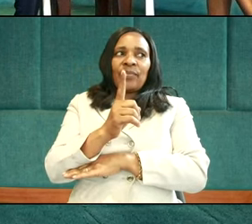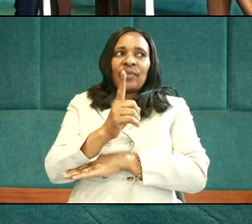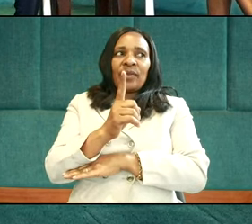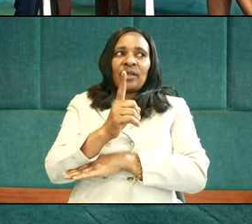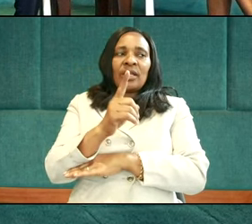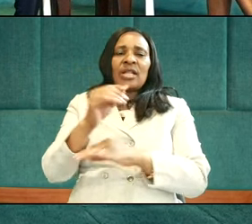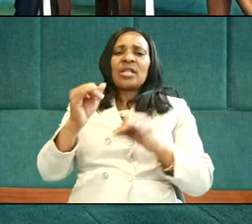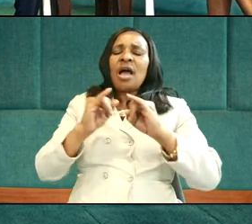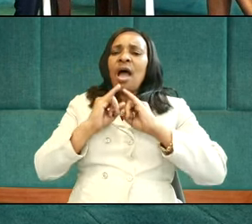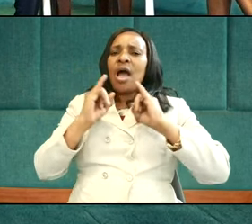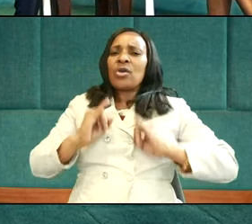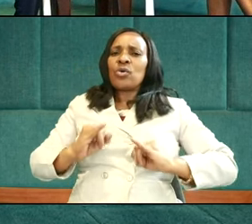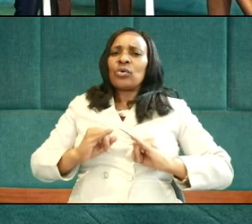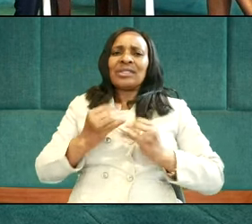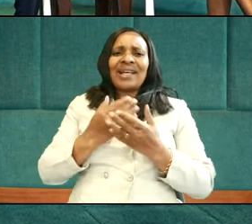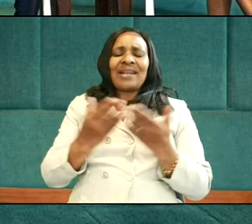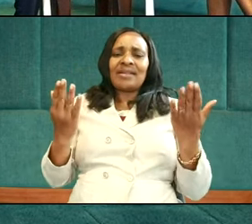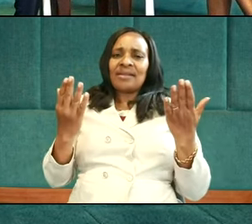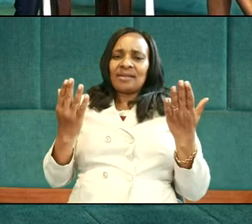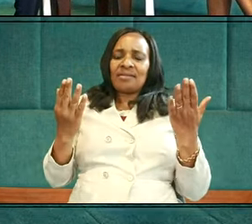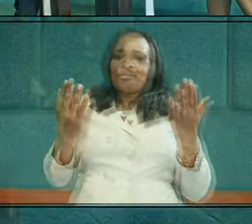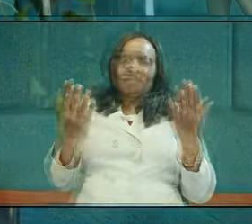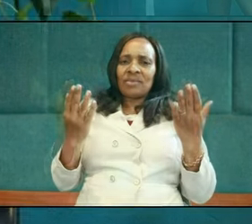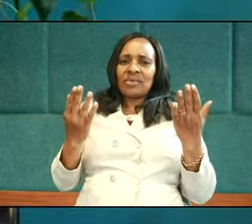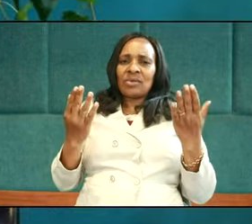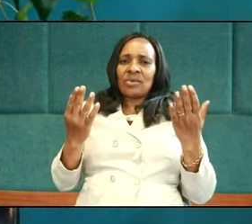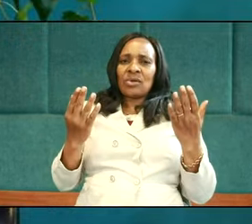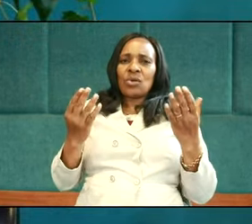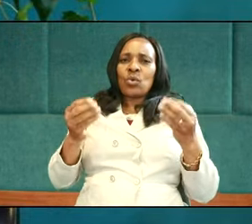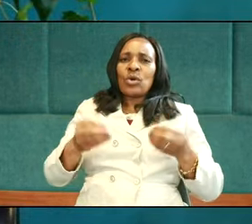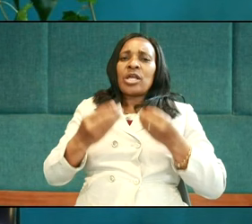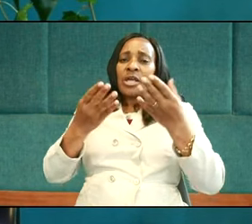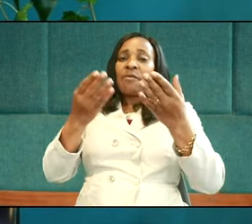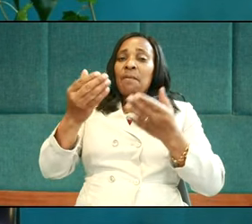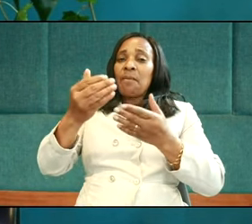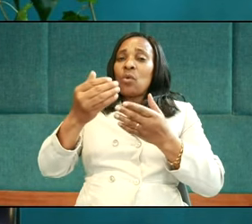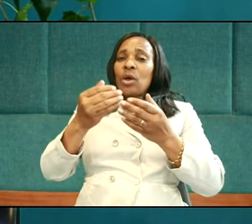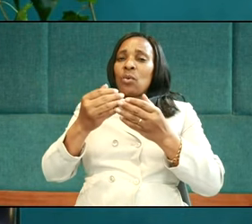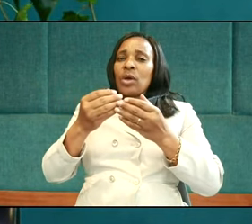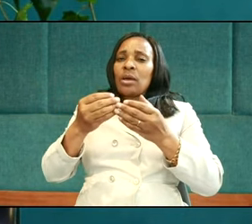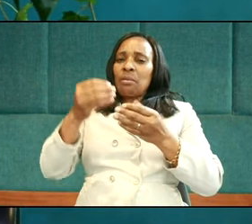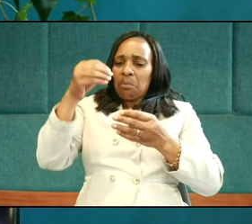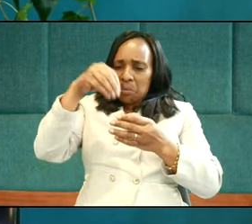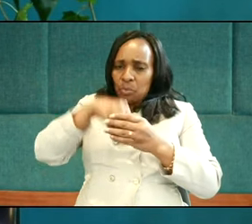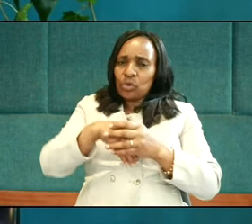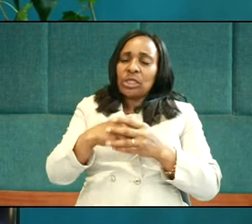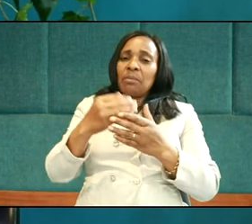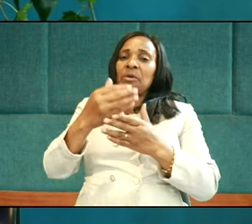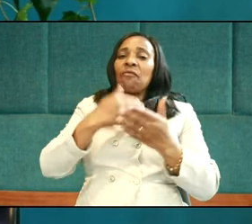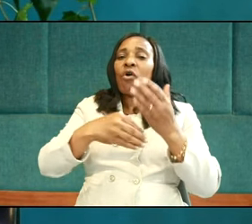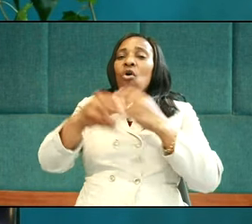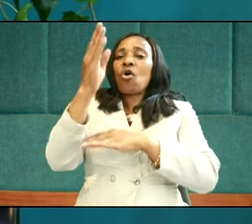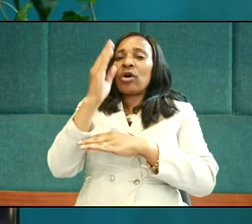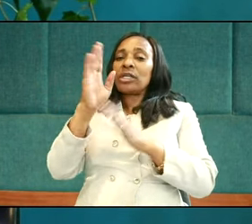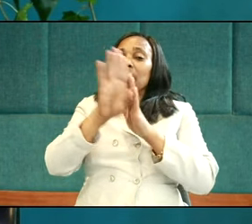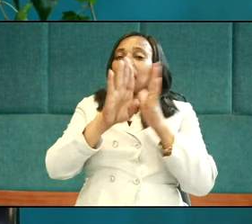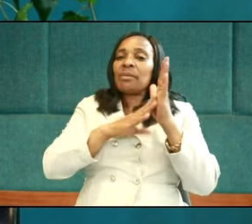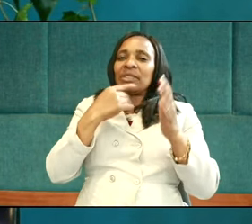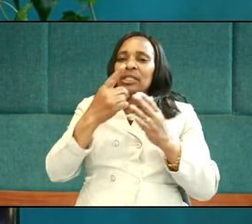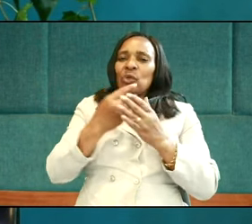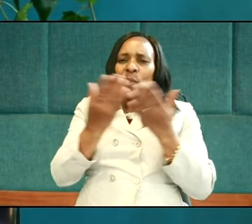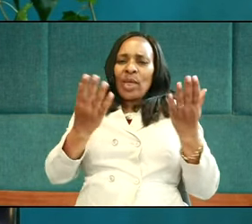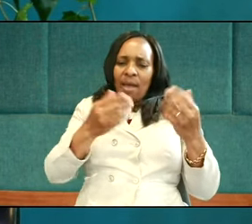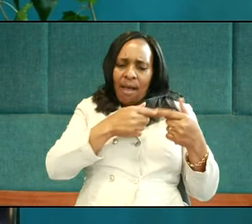an idol is anything that we place before God. And the Bible tells us that where our